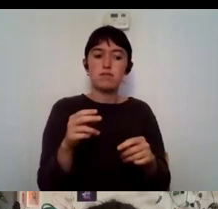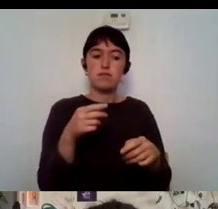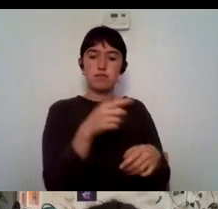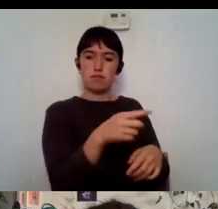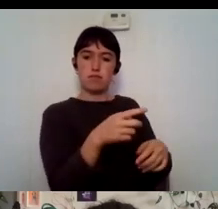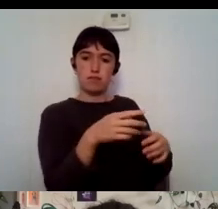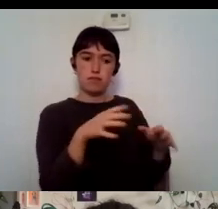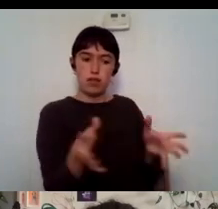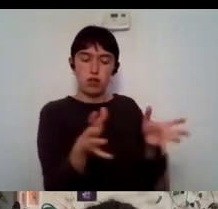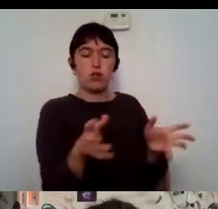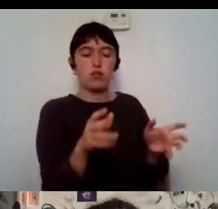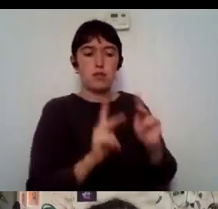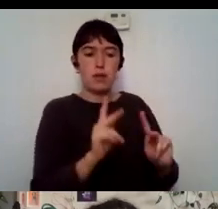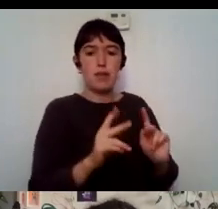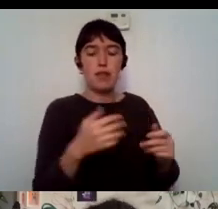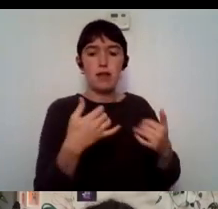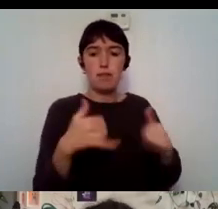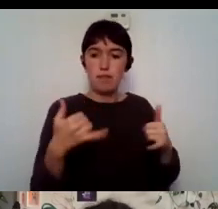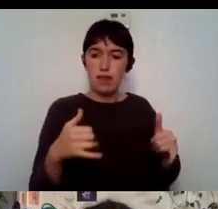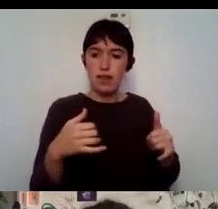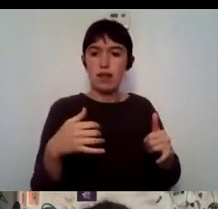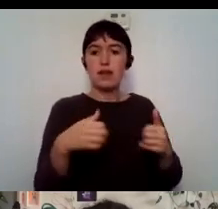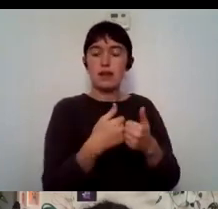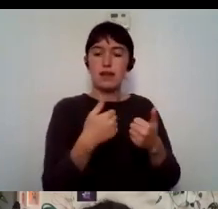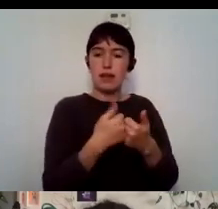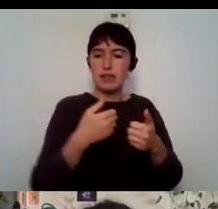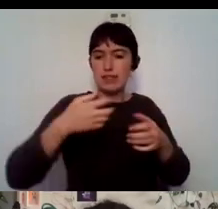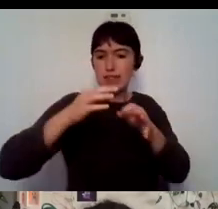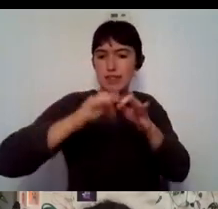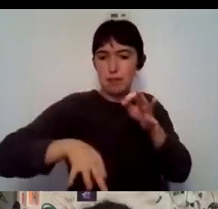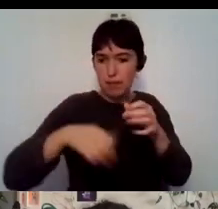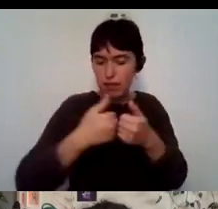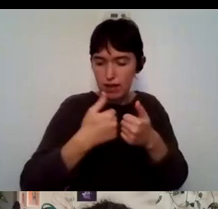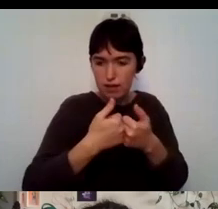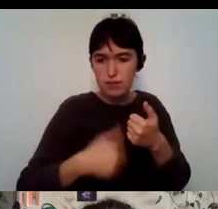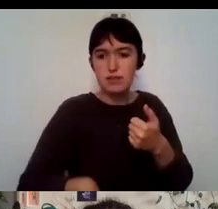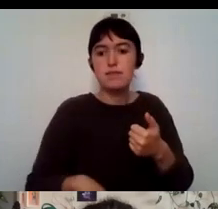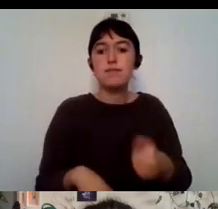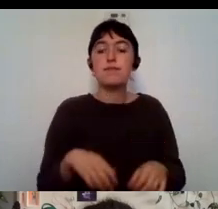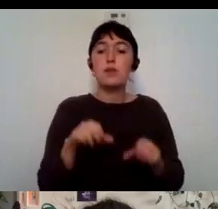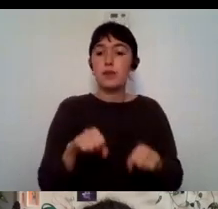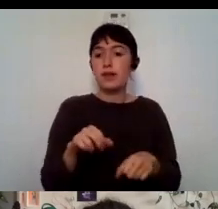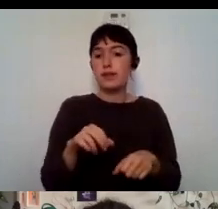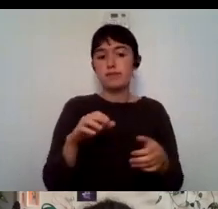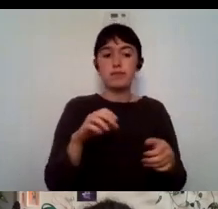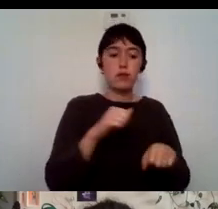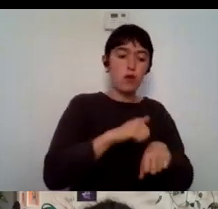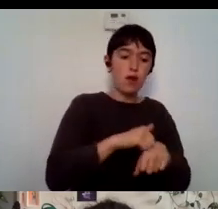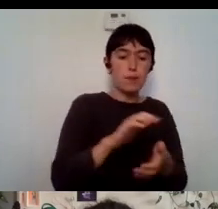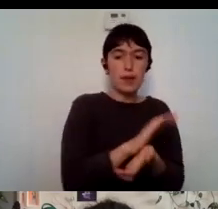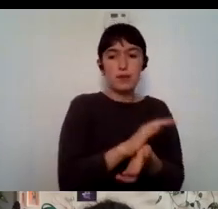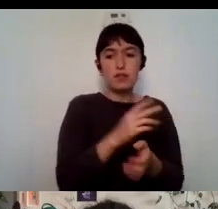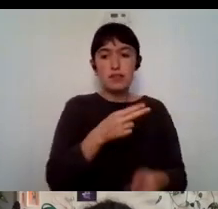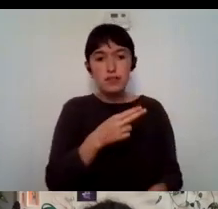you've ever, so rock, paper, scissors is one example. There's also a game called Matching Pennies, which is really, really simple. You take